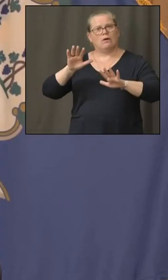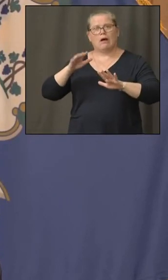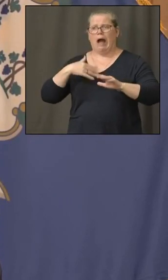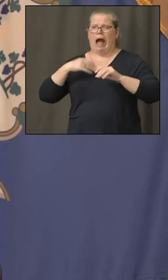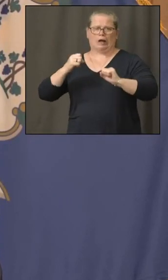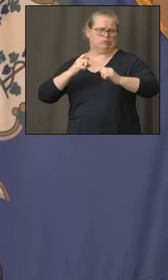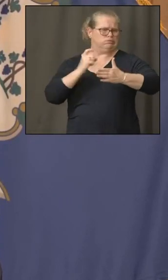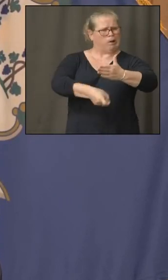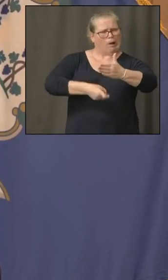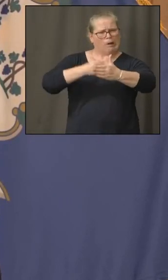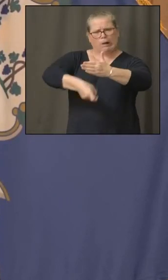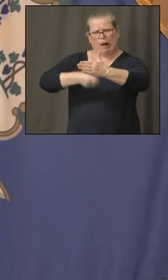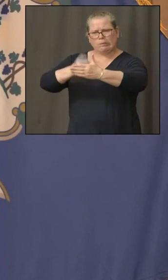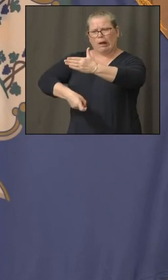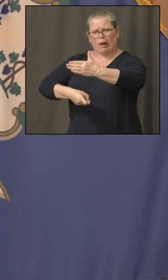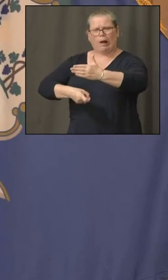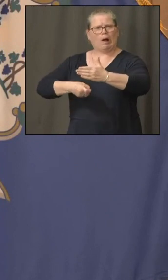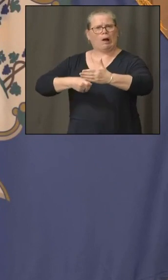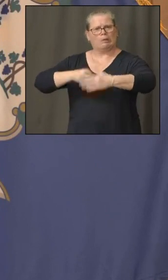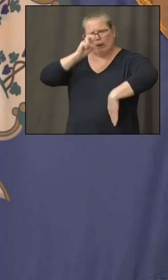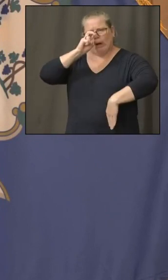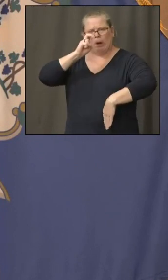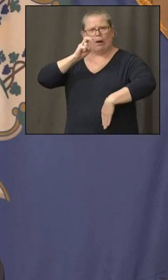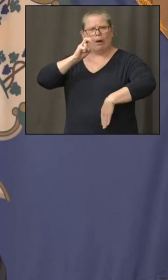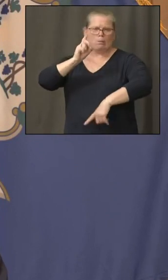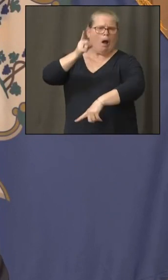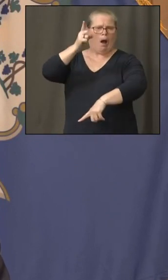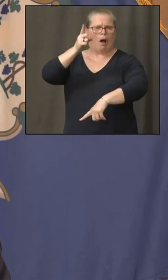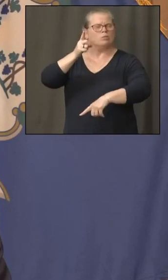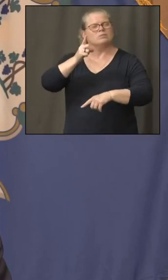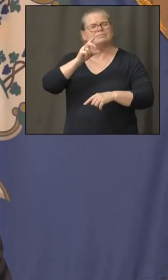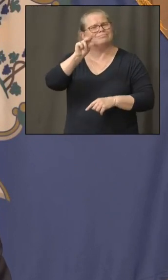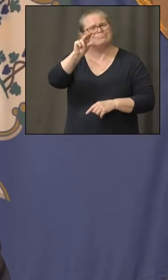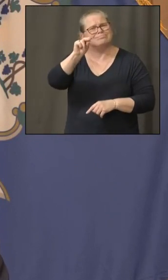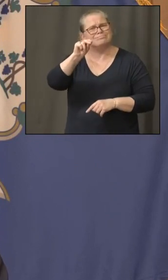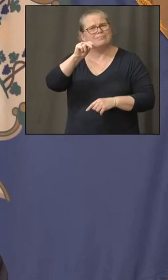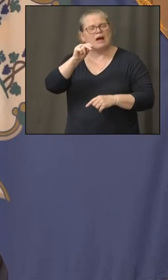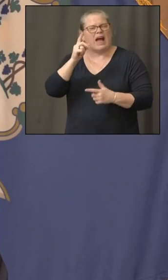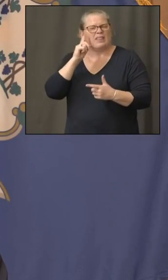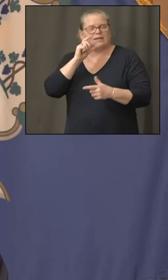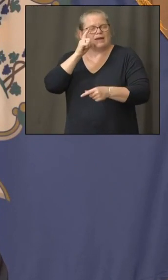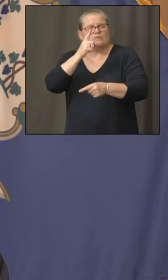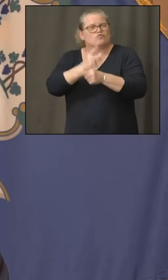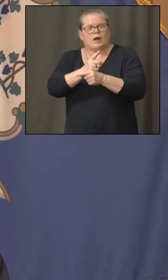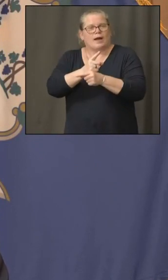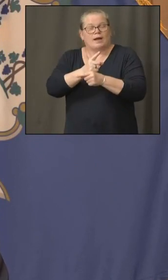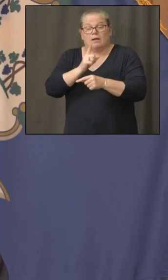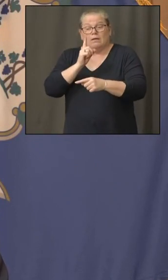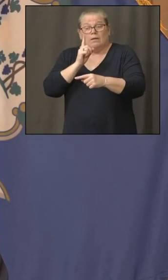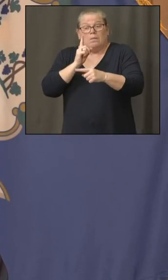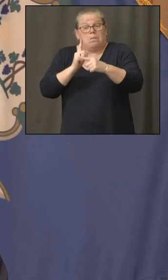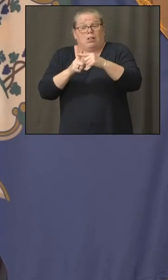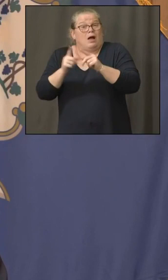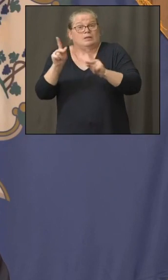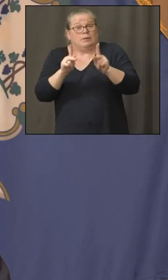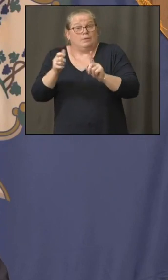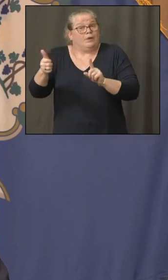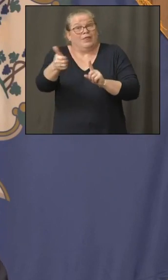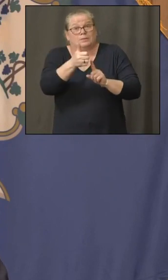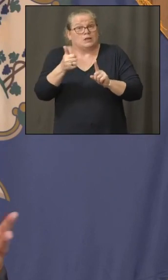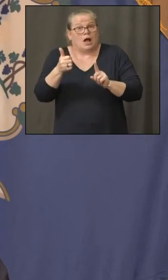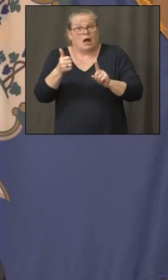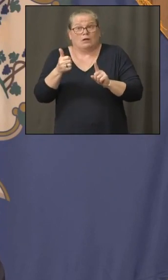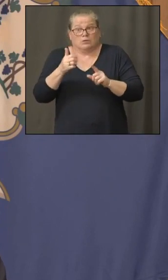way we did it, nor do I think it was the way we had to do it. I think at the end of the day, people were self-policing